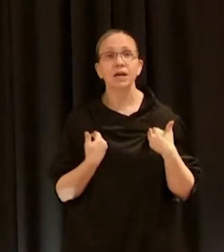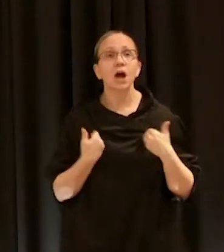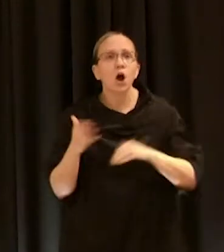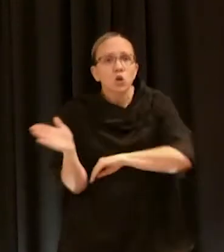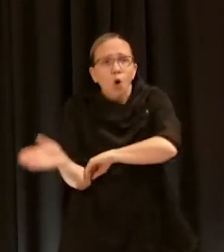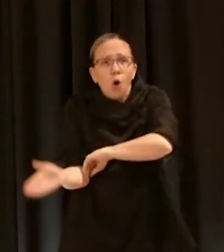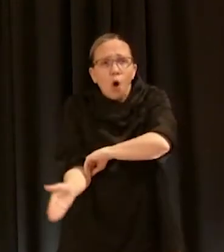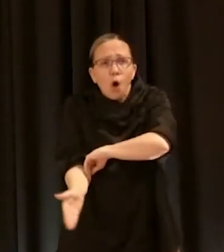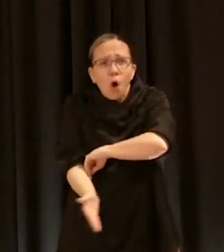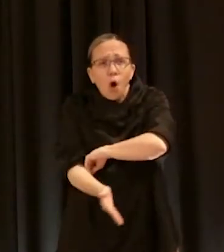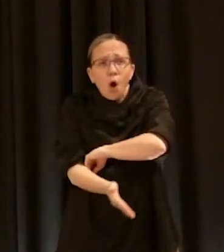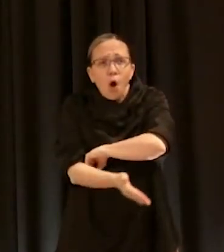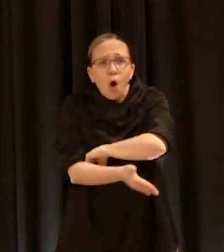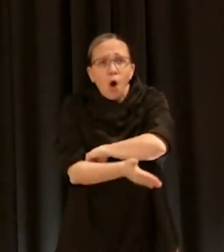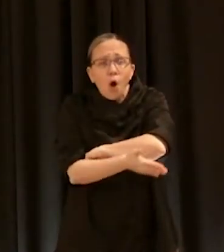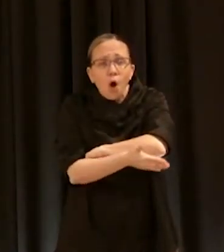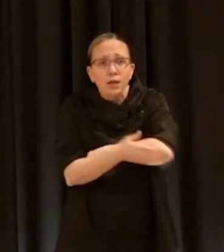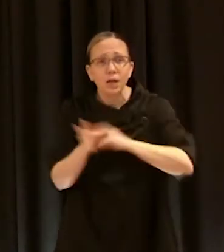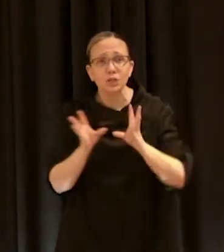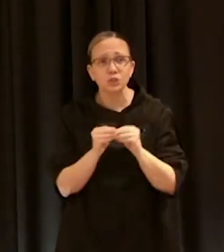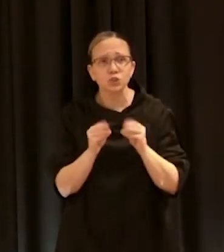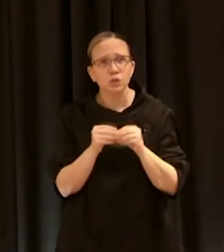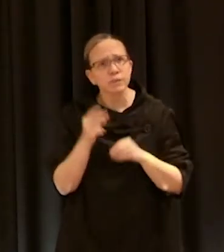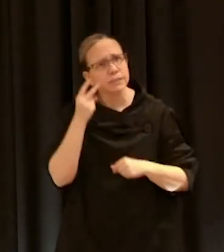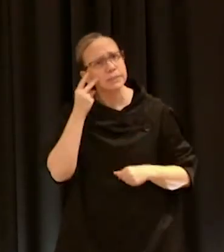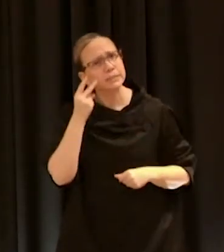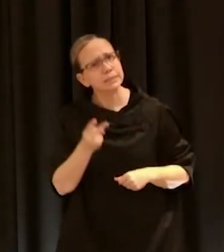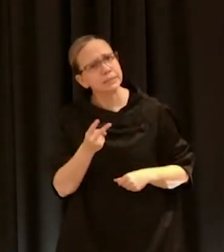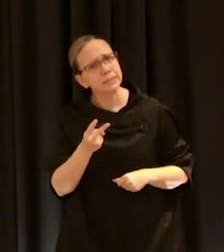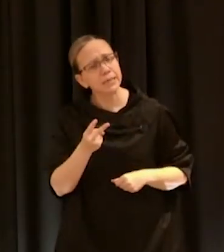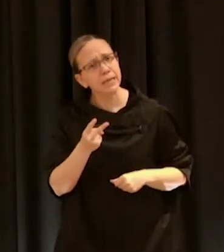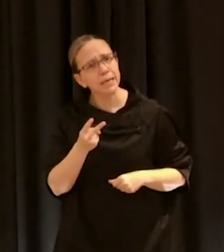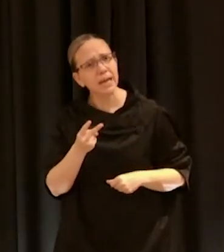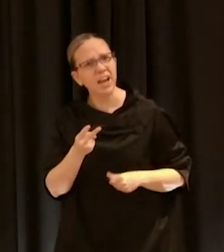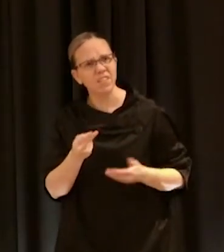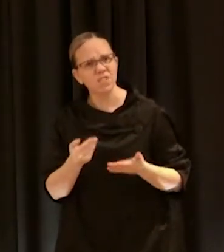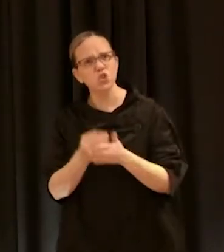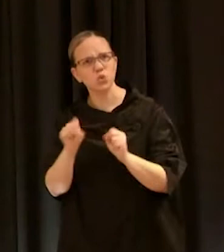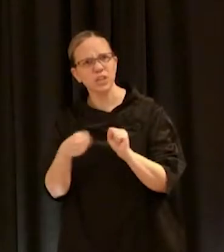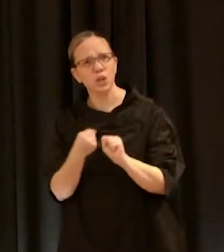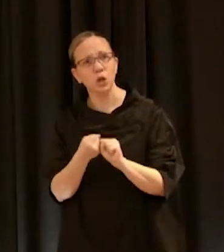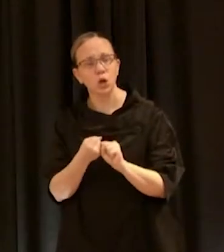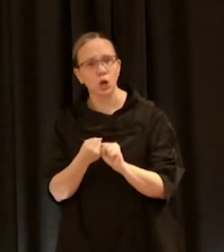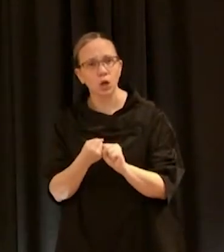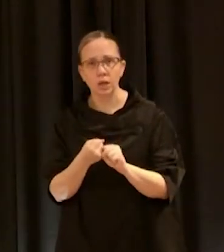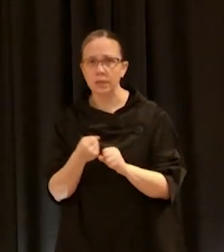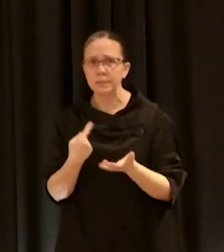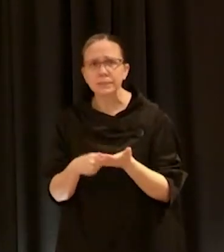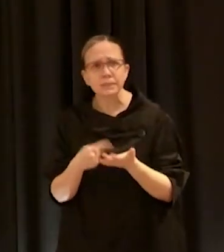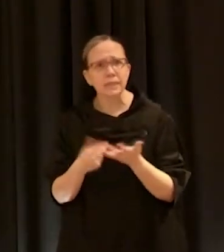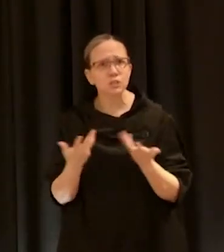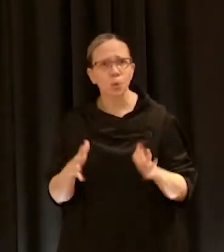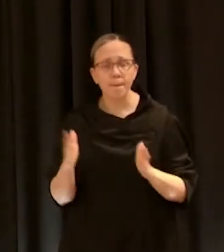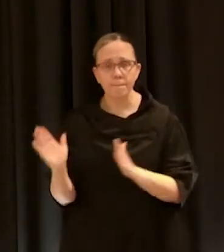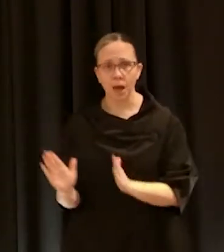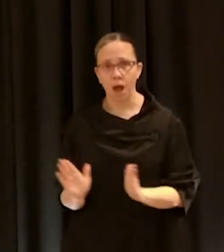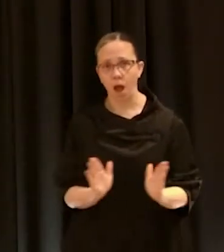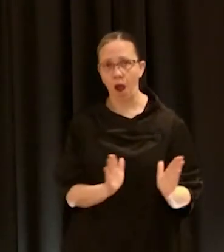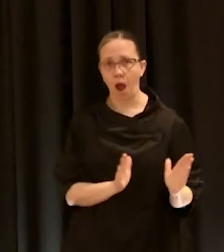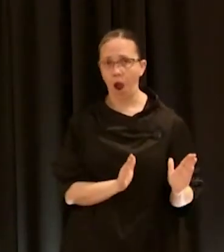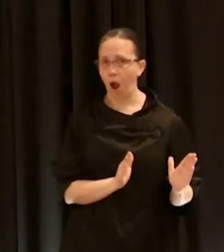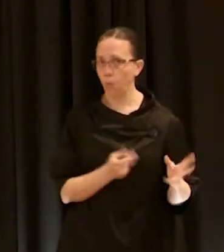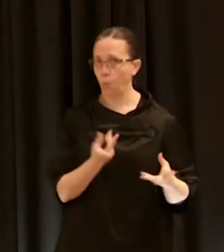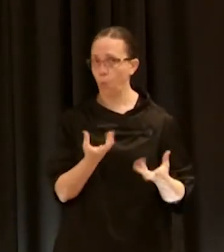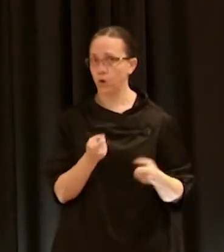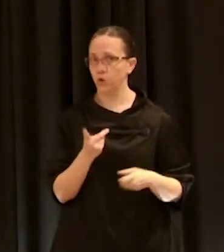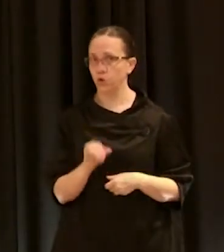night service coming up this year to kind of see the old year out and the new year in. We had already talked about that and planned that we wanted